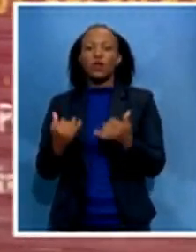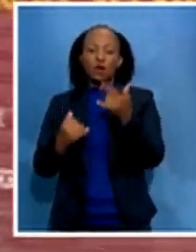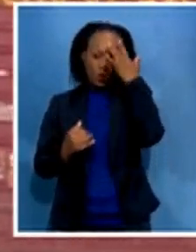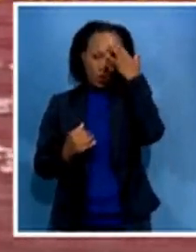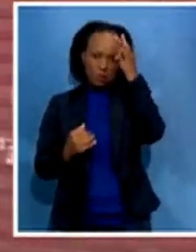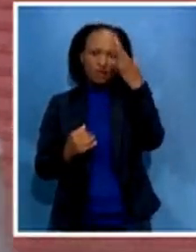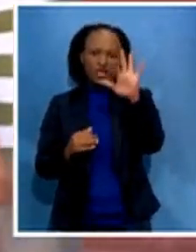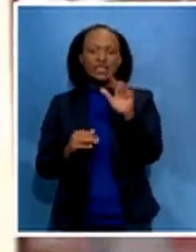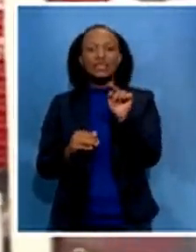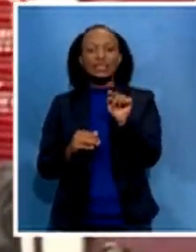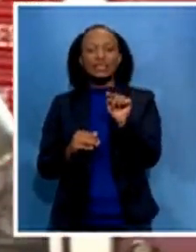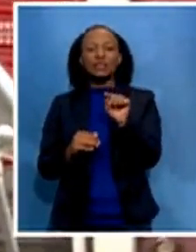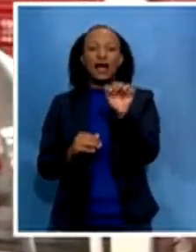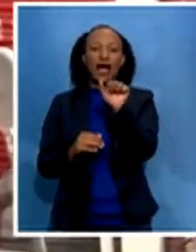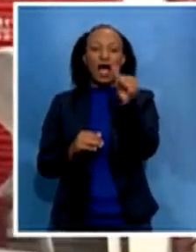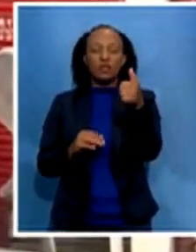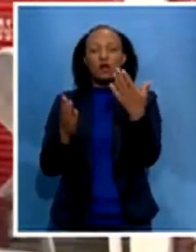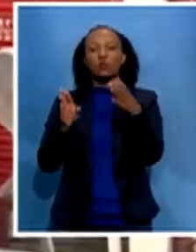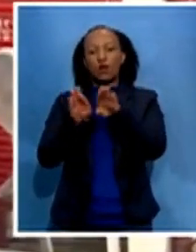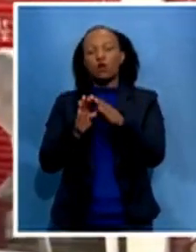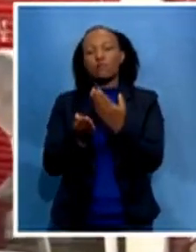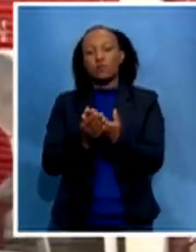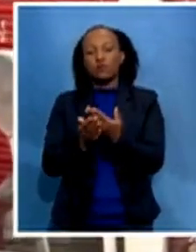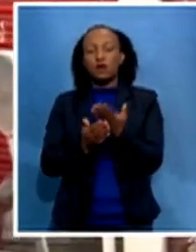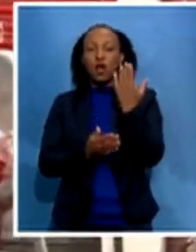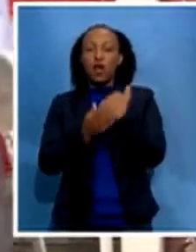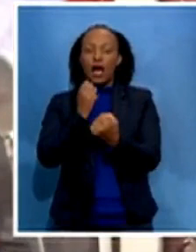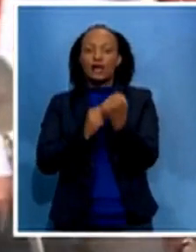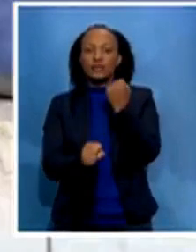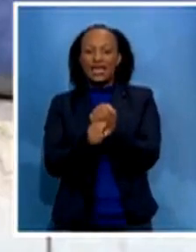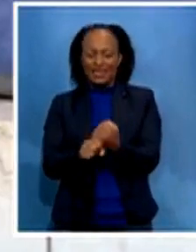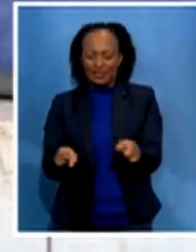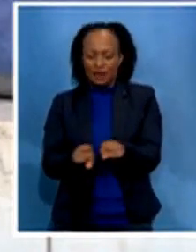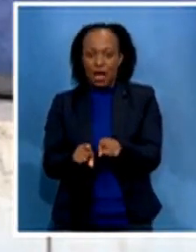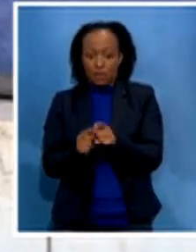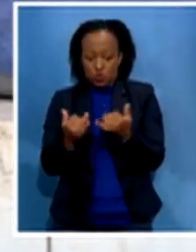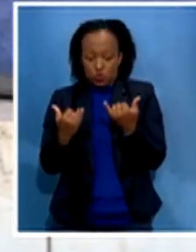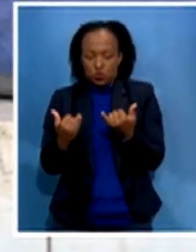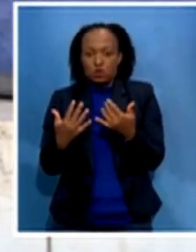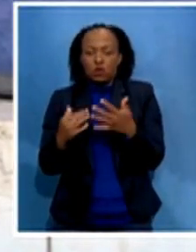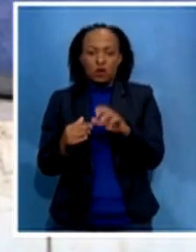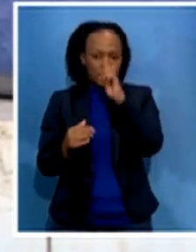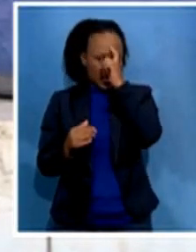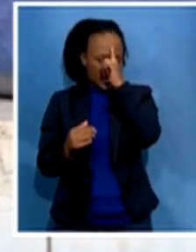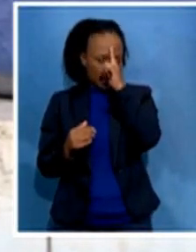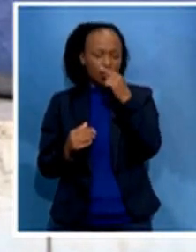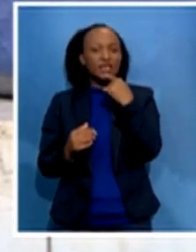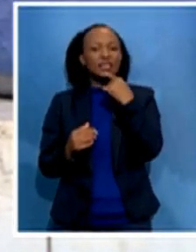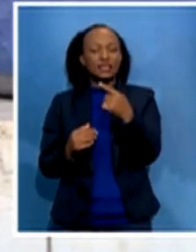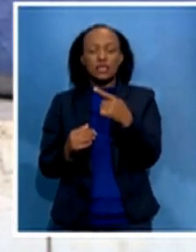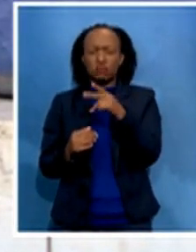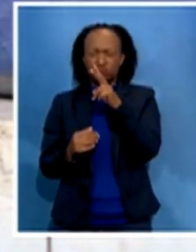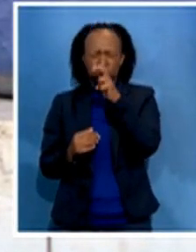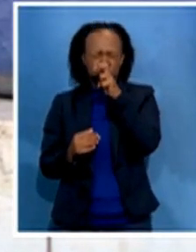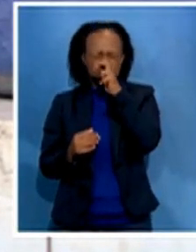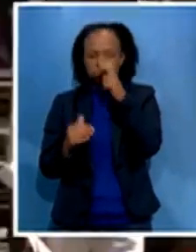lockdown. Last year on this very day, India was placed under what was possibly the strictest and largest lockdown anywhere in the world.